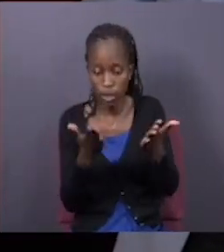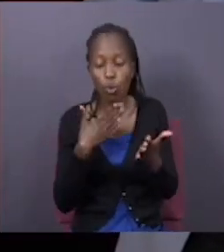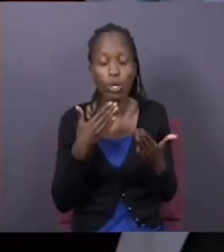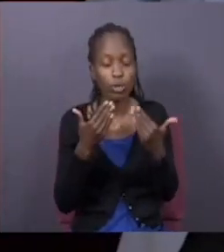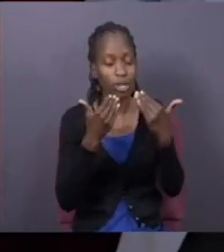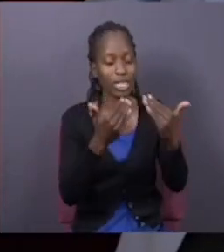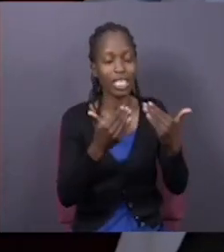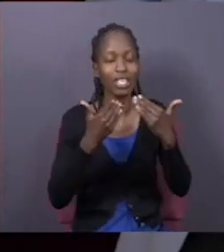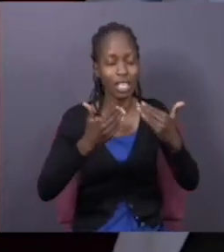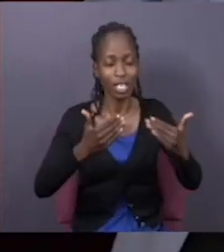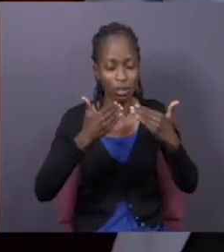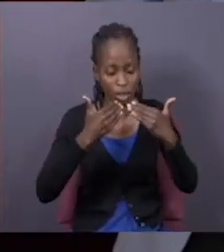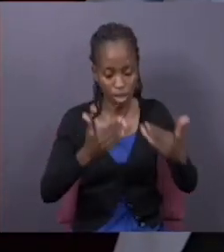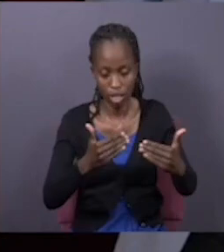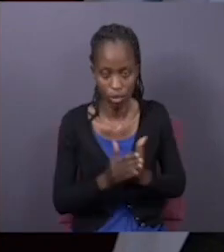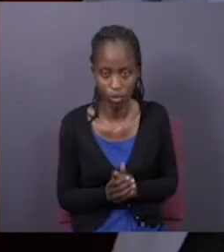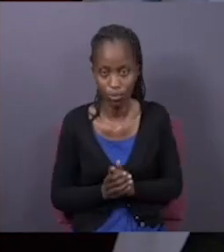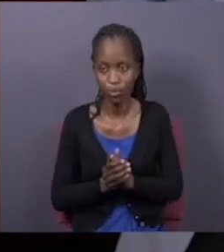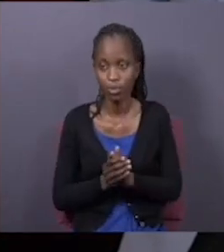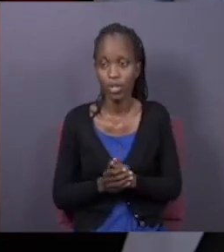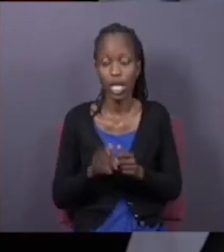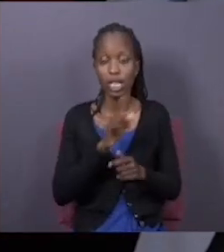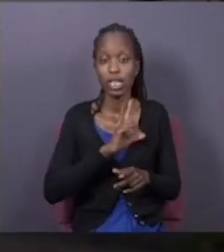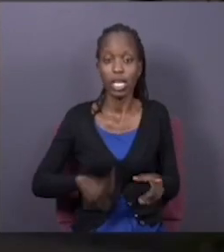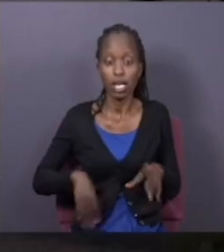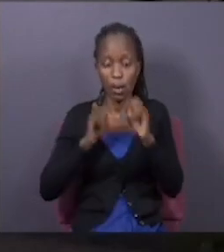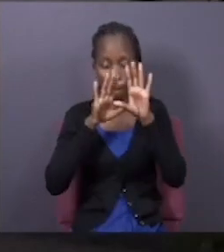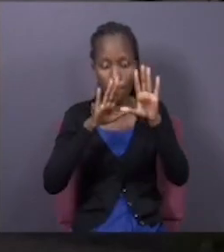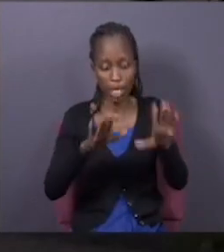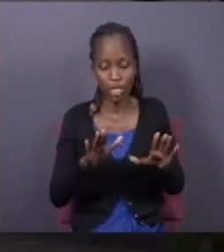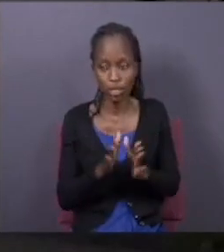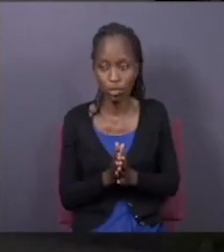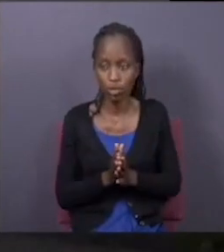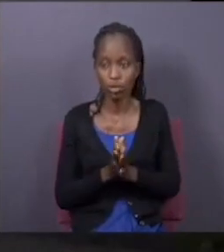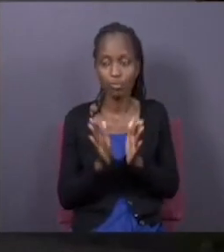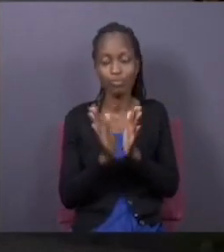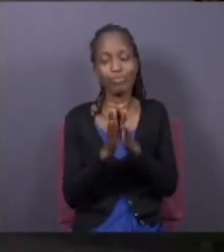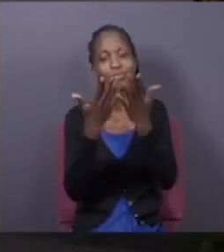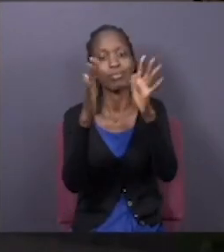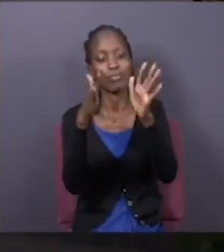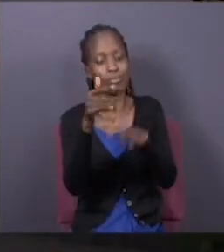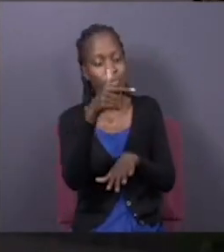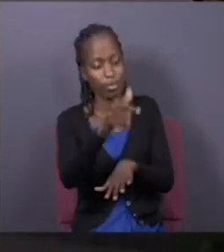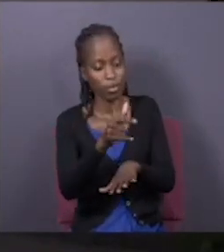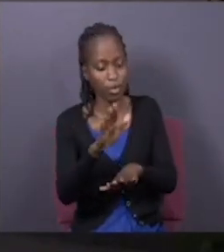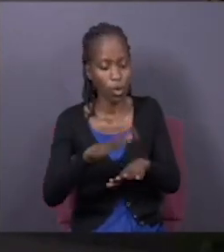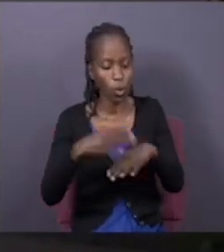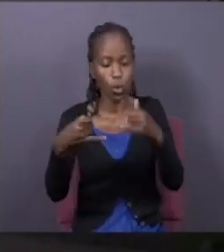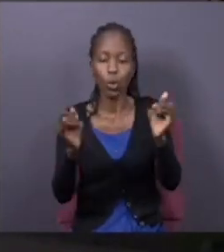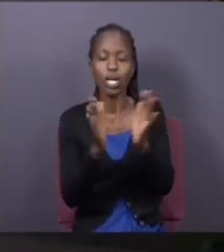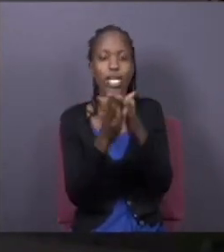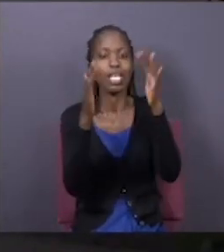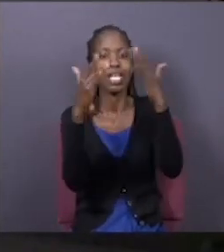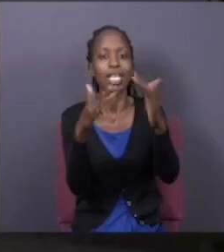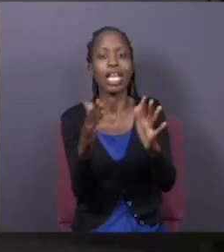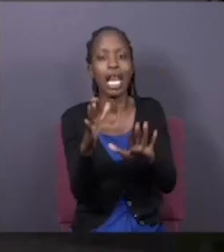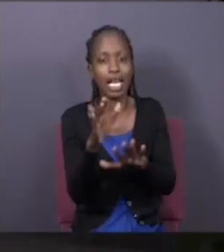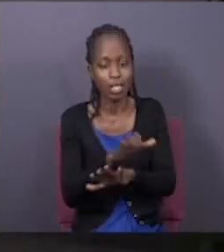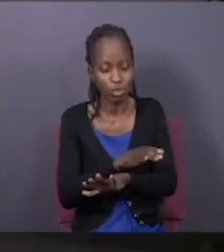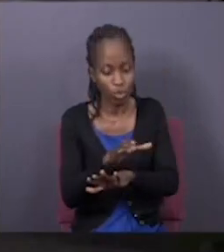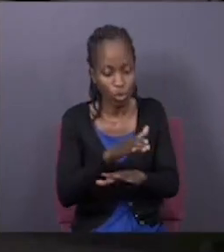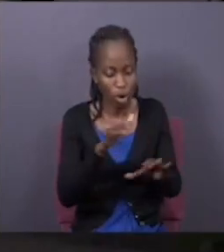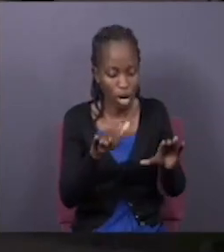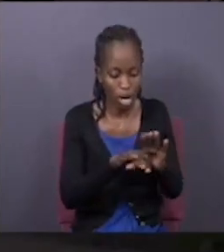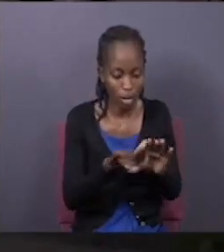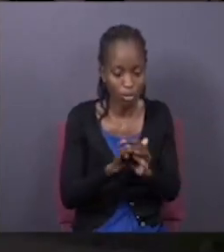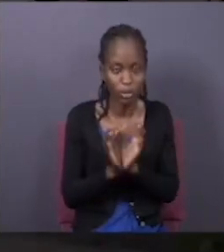thank you so, so, so very much. The Lord bless you richly. Please go ahead and give them some digital hand claps and just give it up to